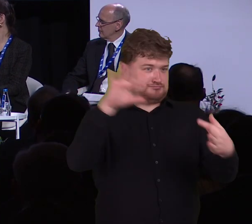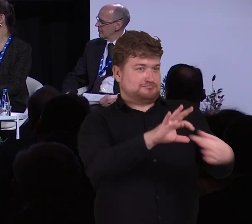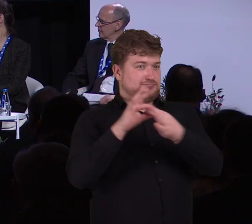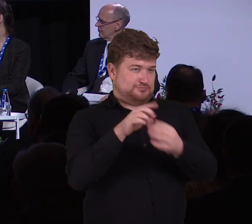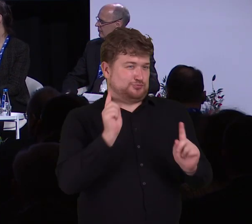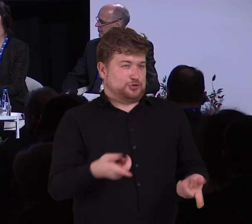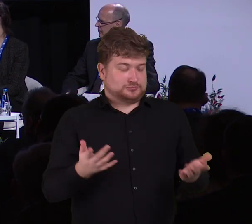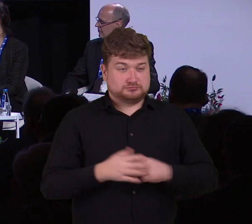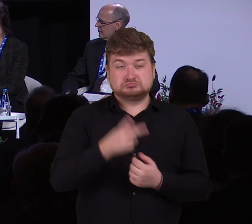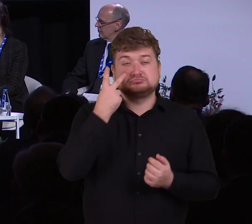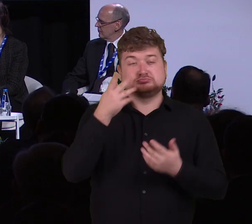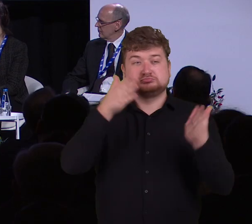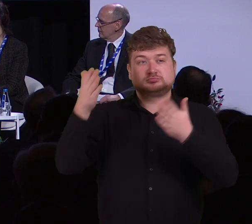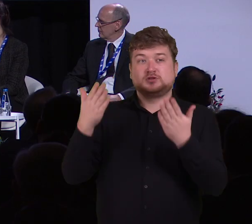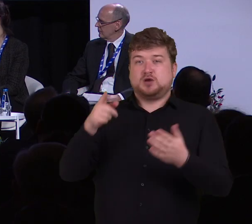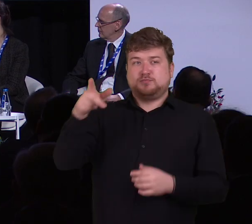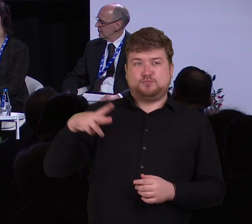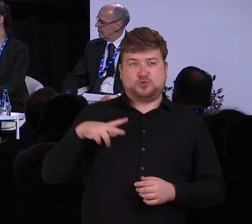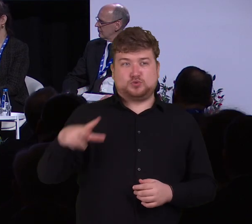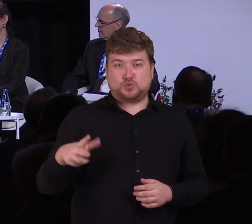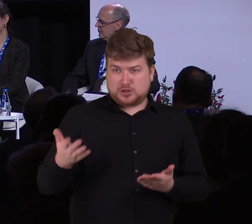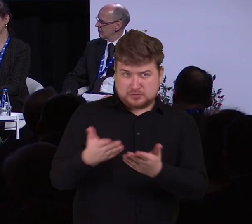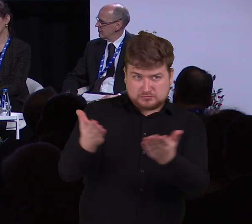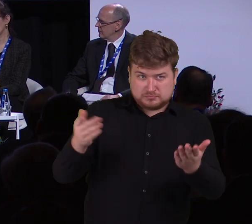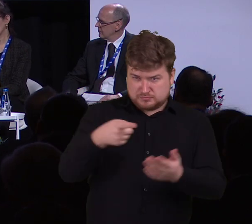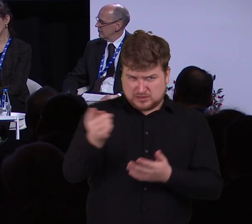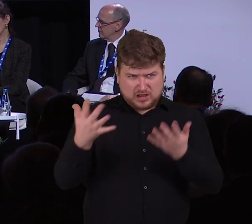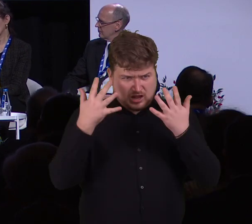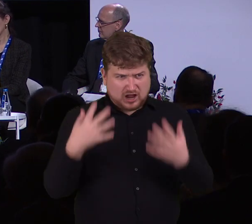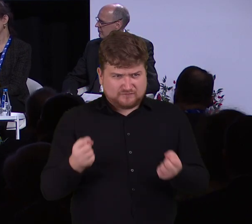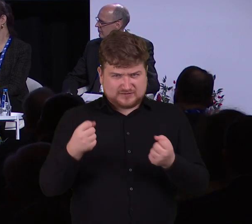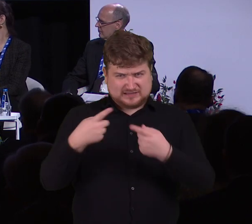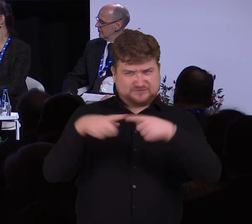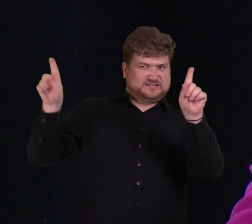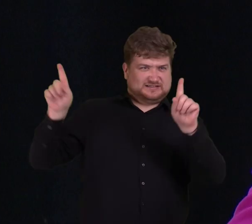your experiences about using this territorial dimension instruments.